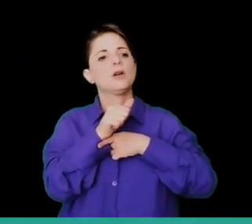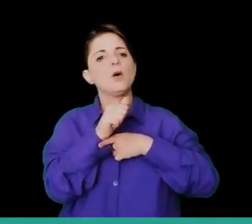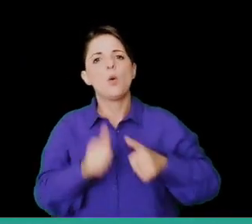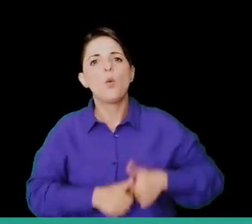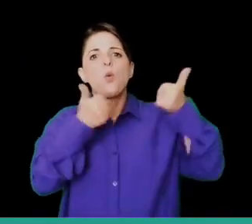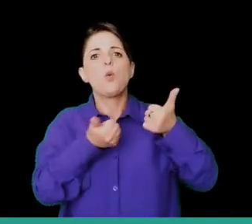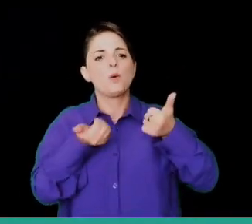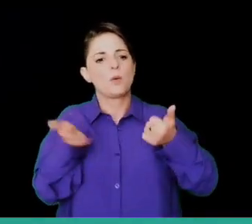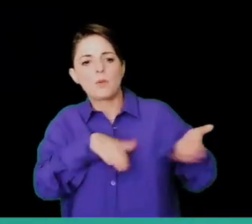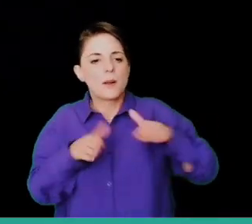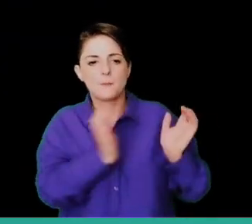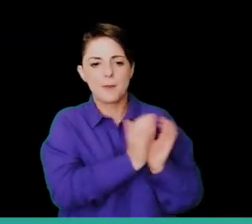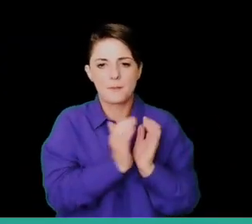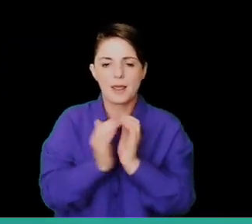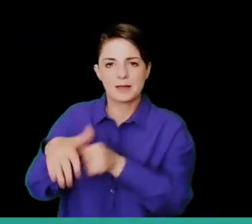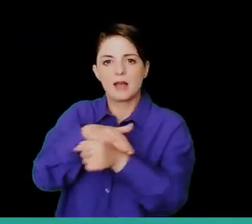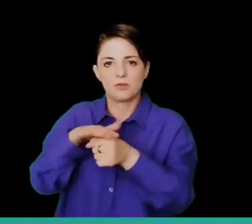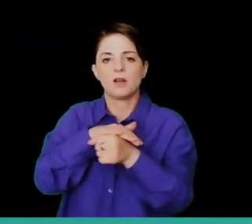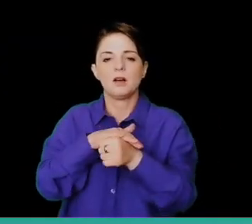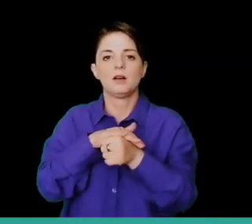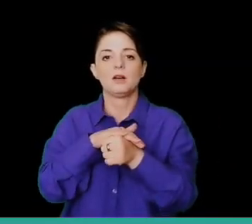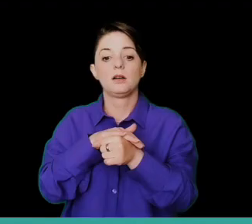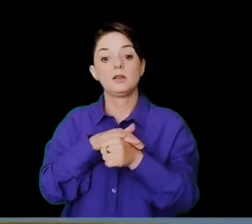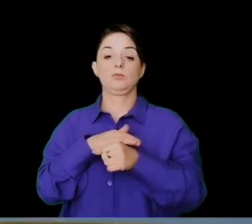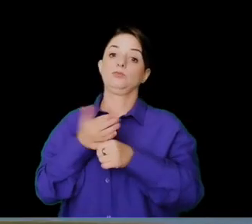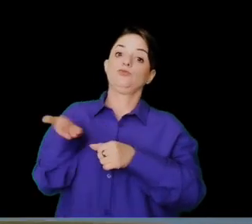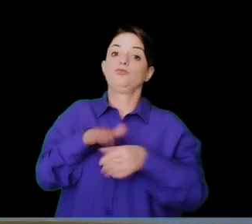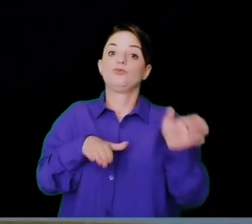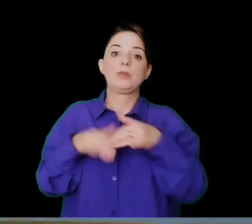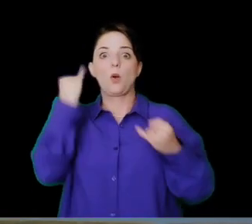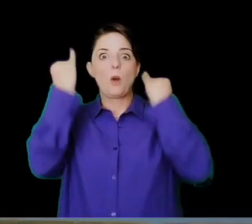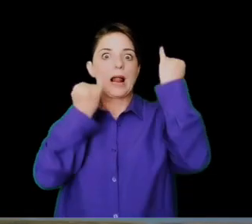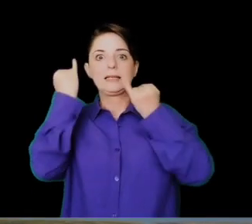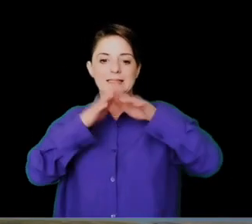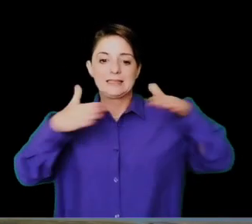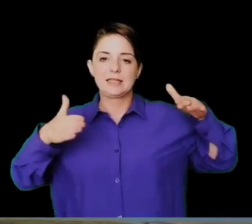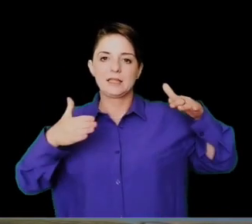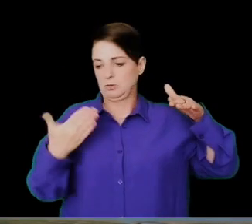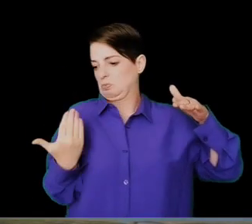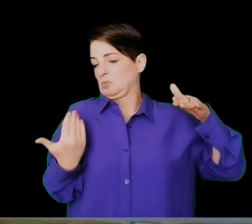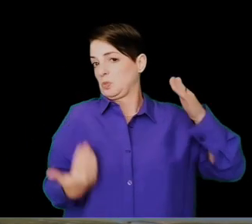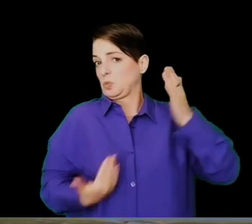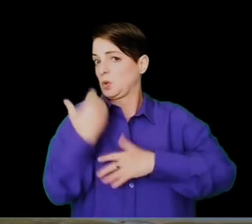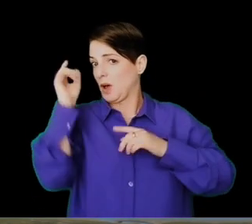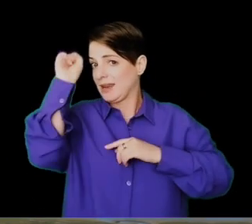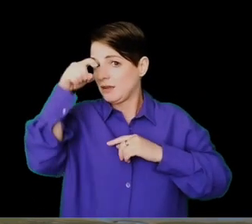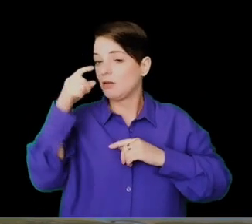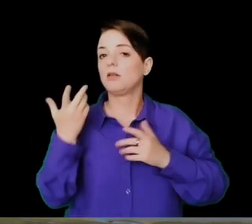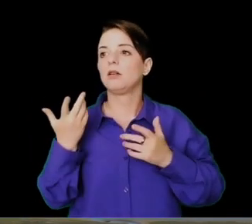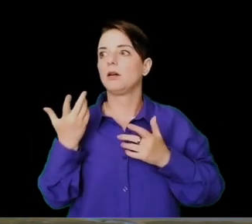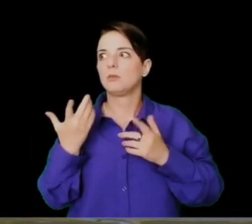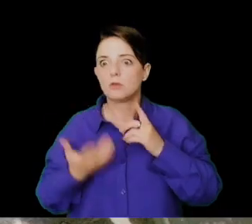really kickstart the rewilding process and repopulate an area. Rewilding the sea is a relatively new